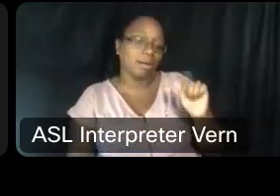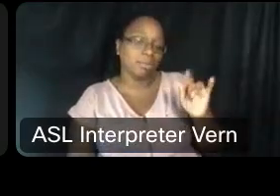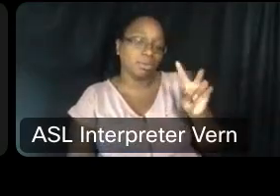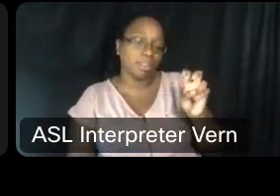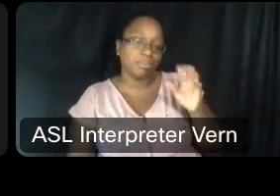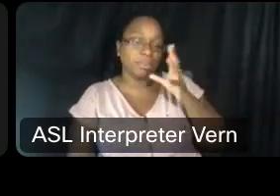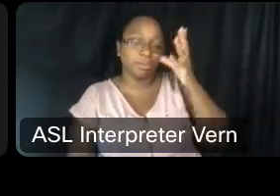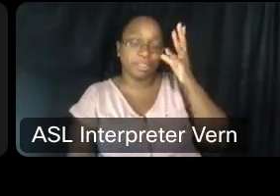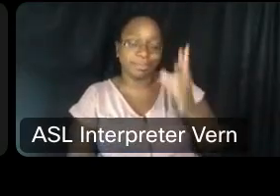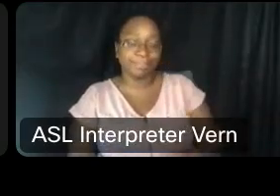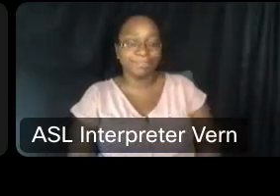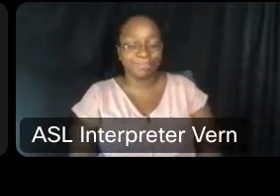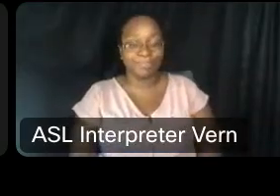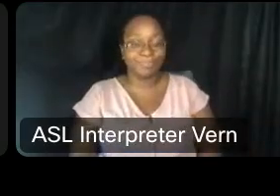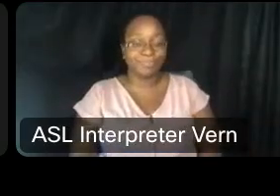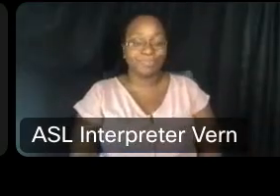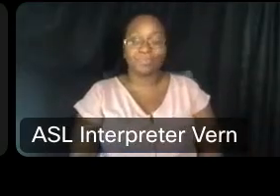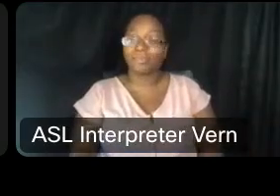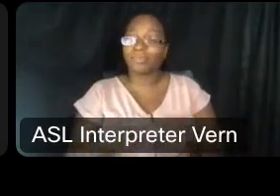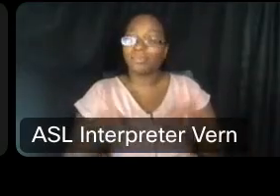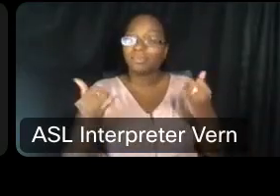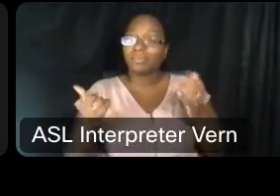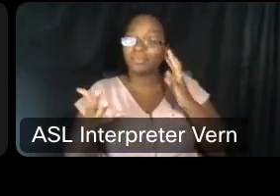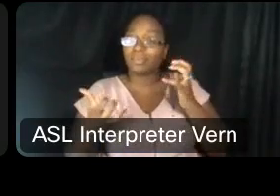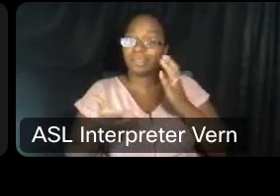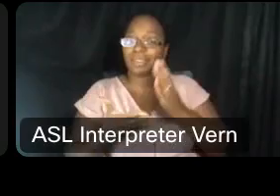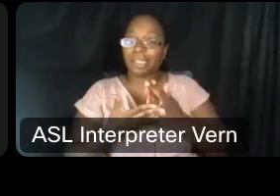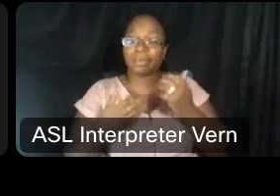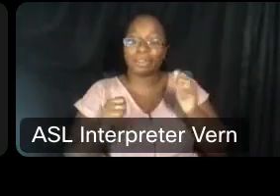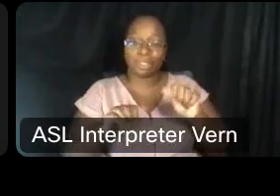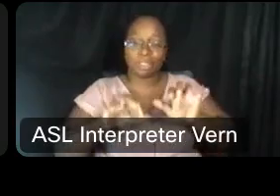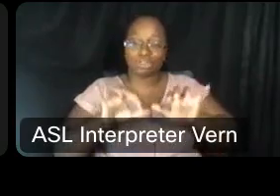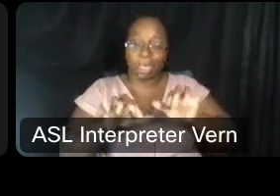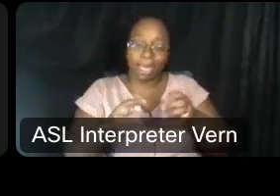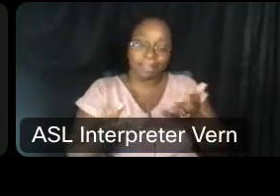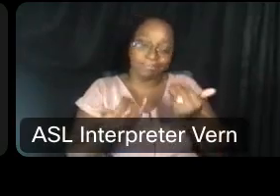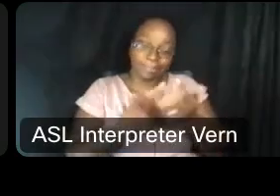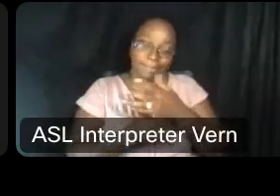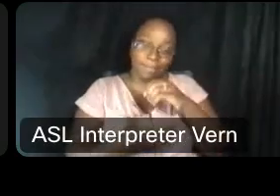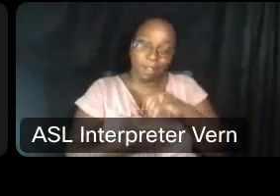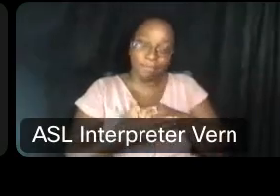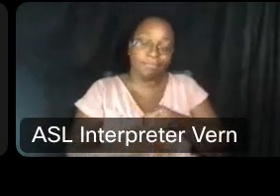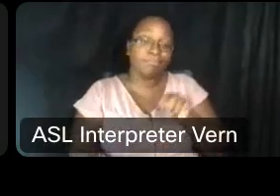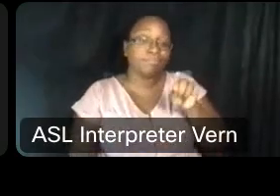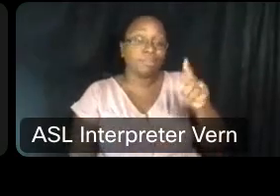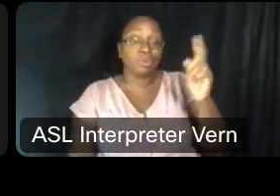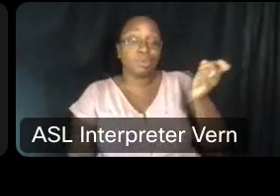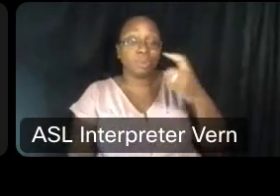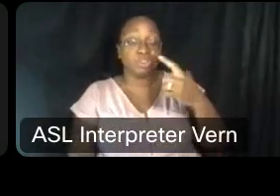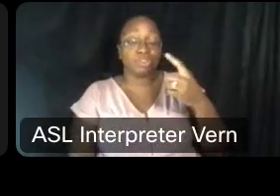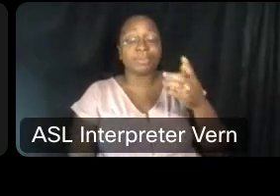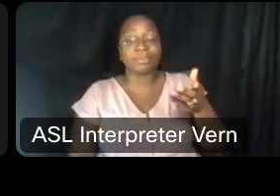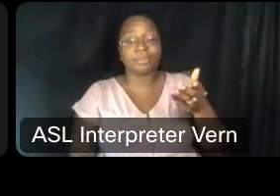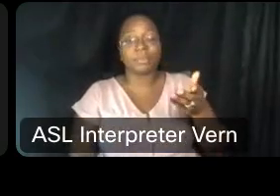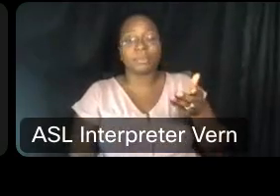So I want to stop here for a moment and have us reflect in the chat again by answering this question of, what are we